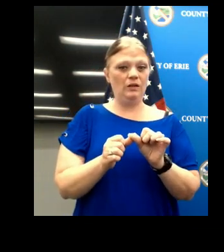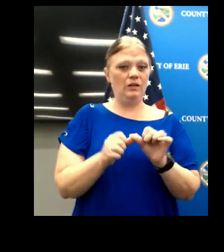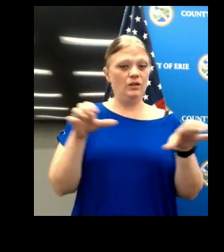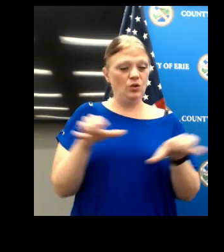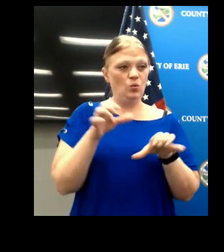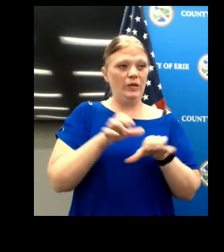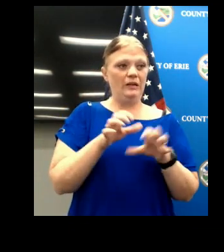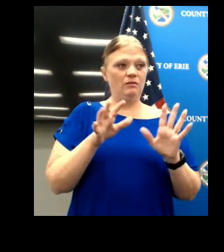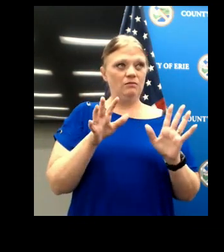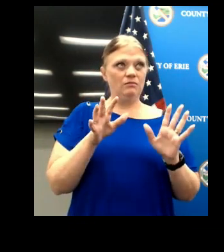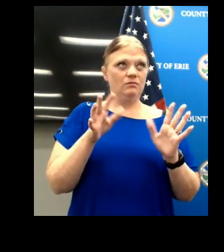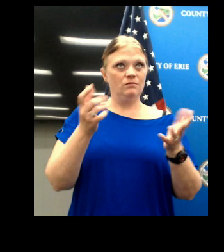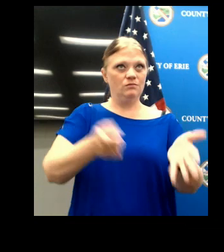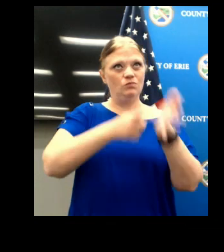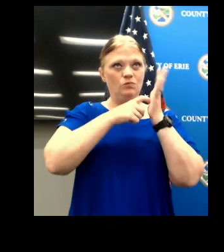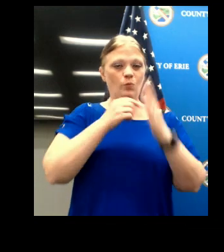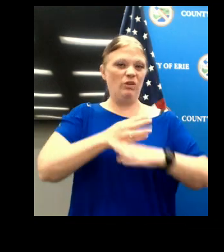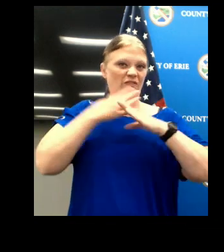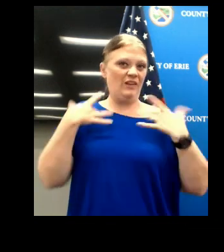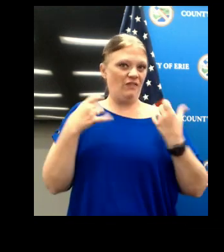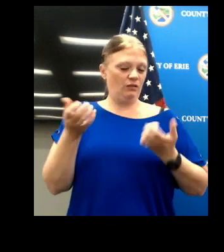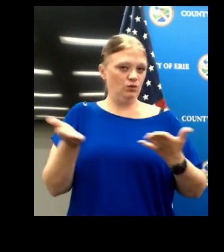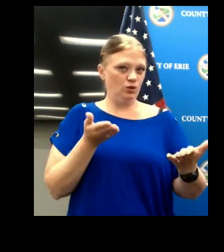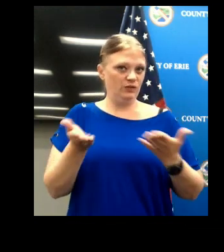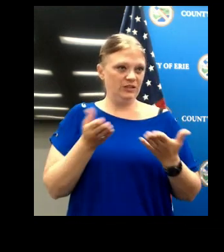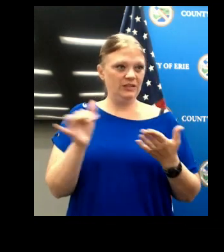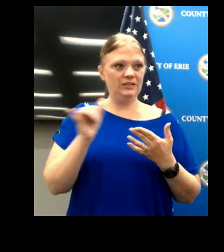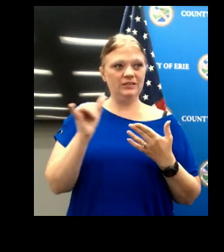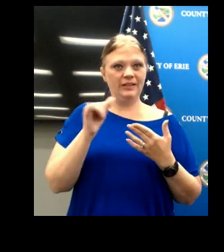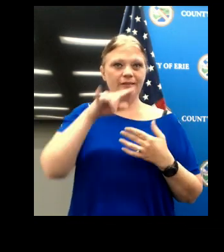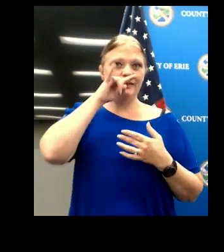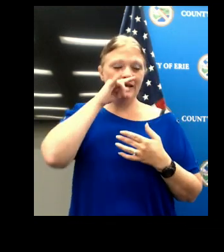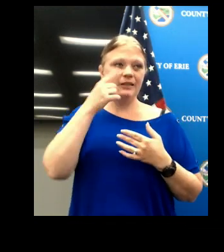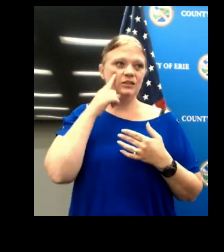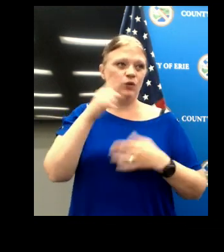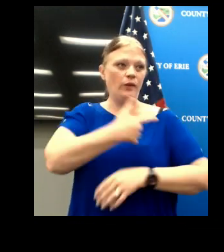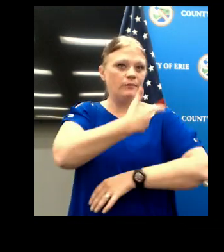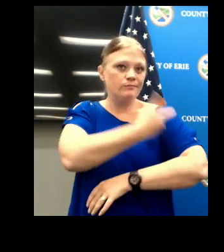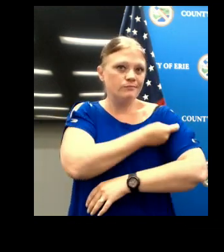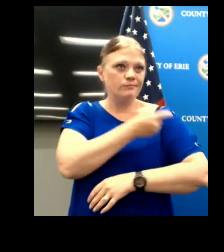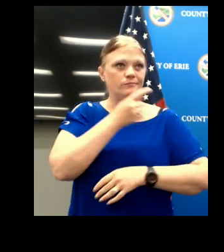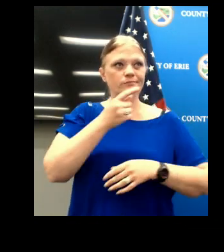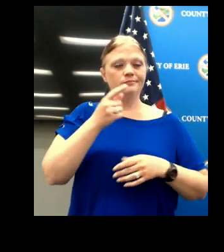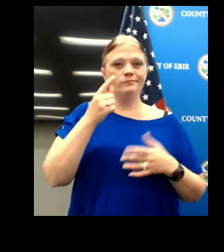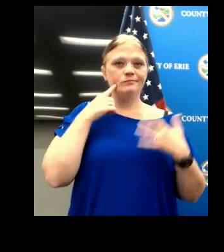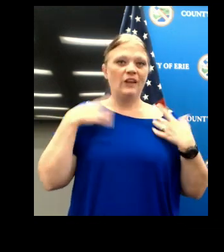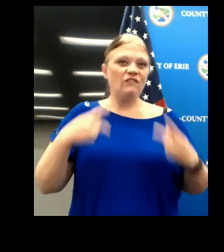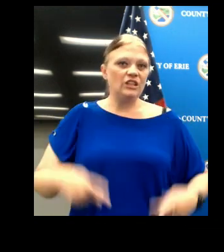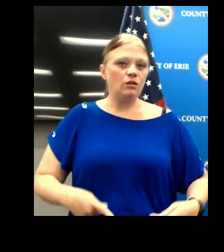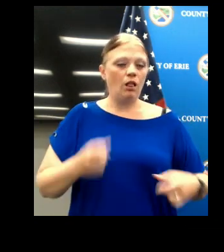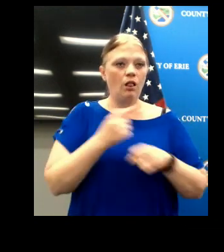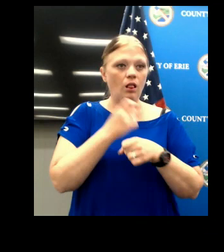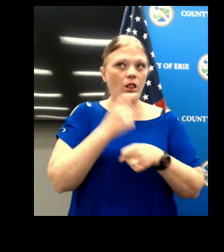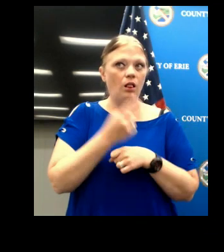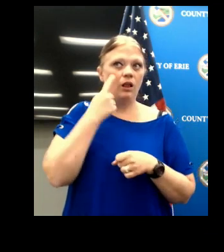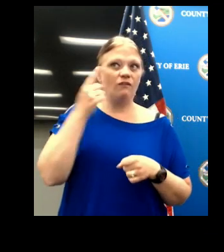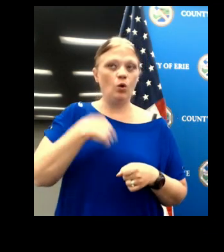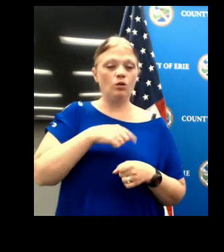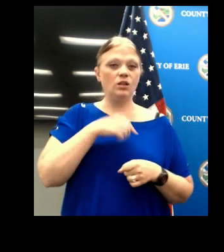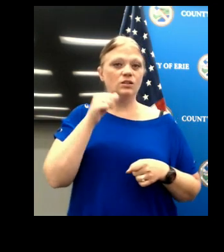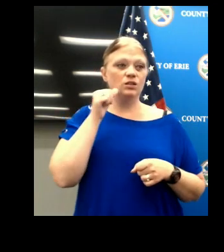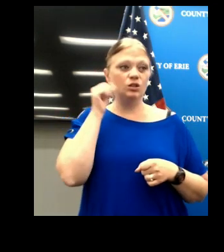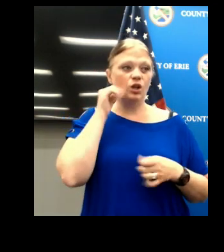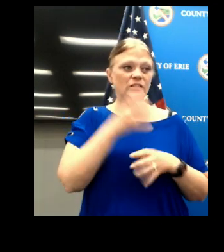doing their required preventive health services, like taking their kids for their immunizations and their well child care, and for us adults, getting our